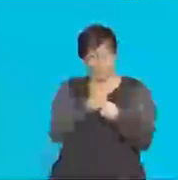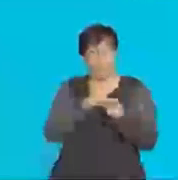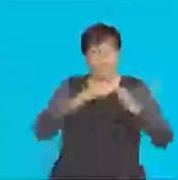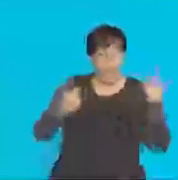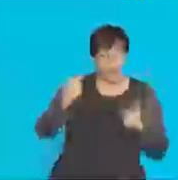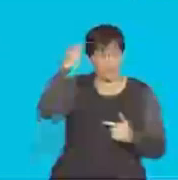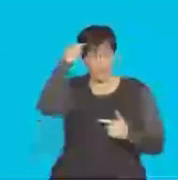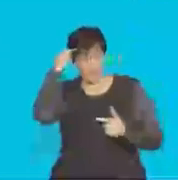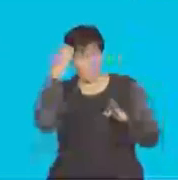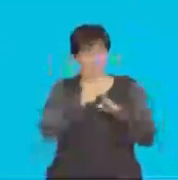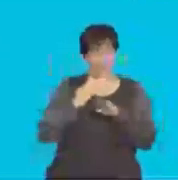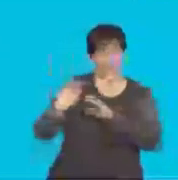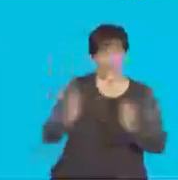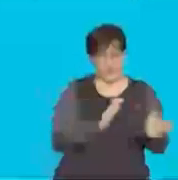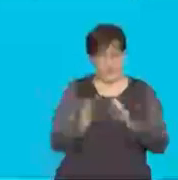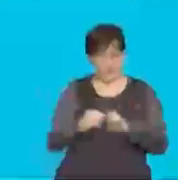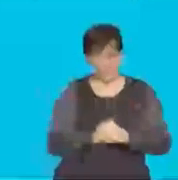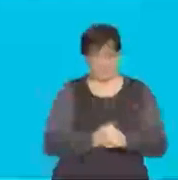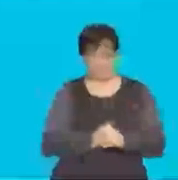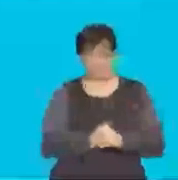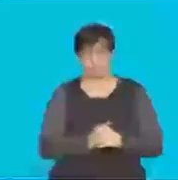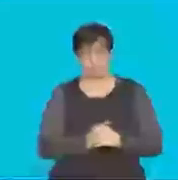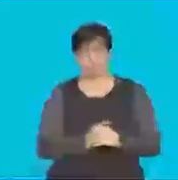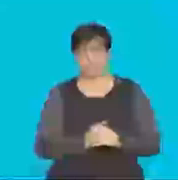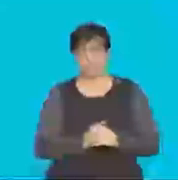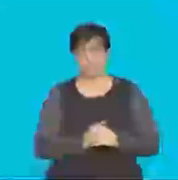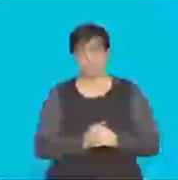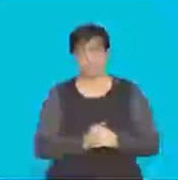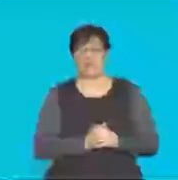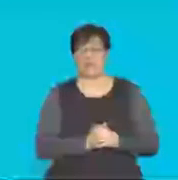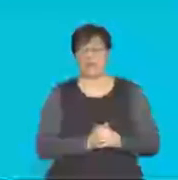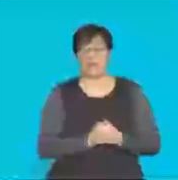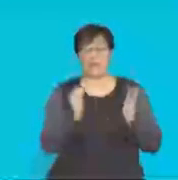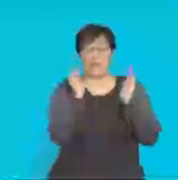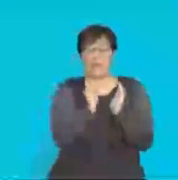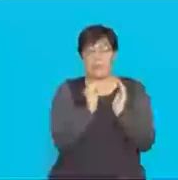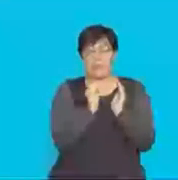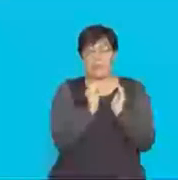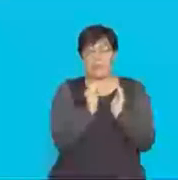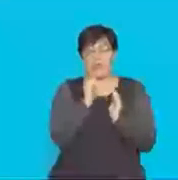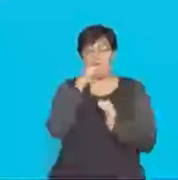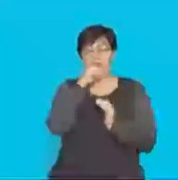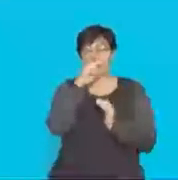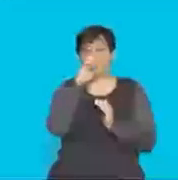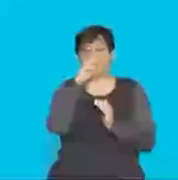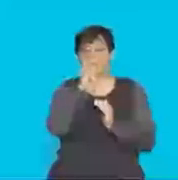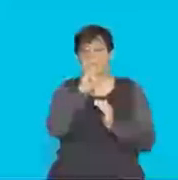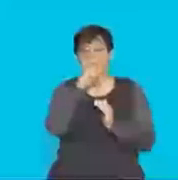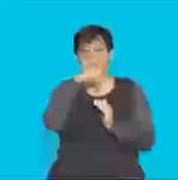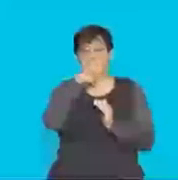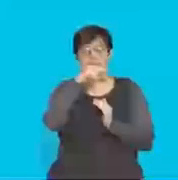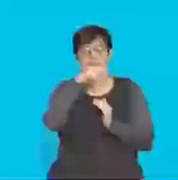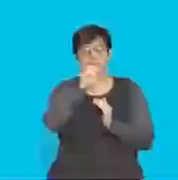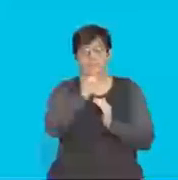of working through this particular problem. In guinea pigs, the gene for black coat is